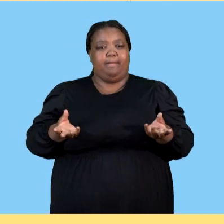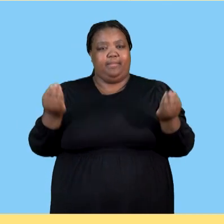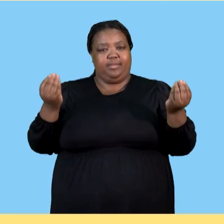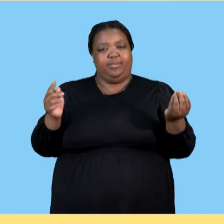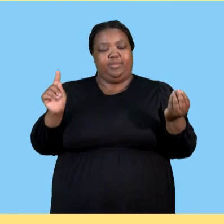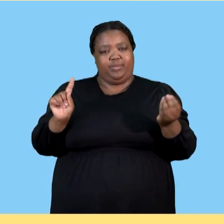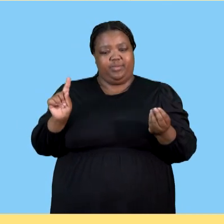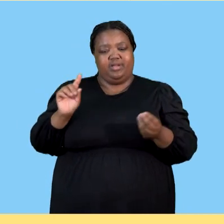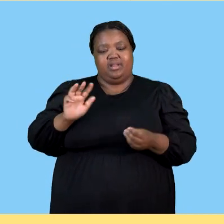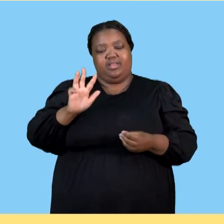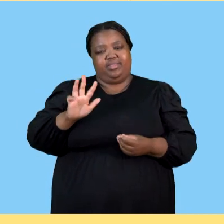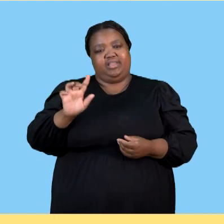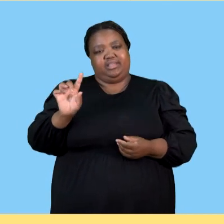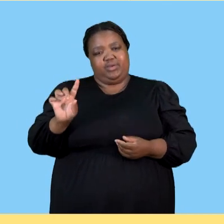us